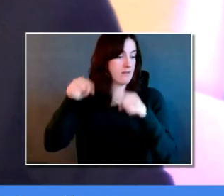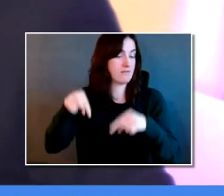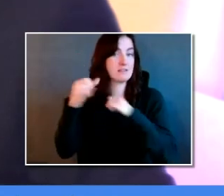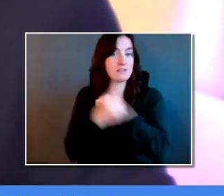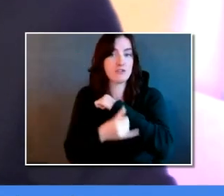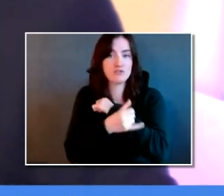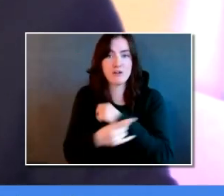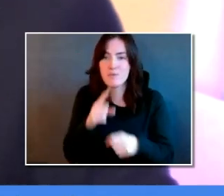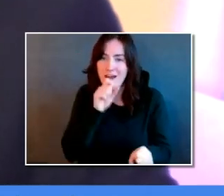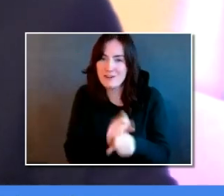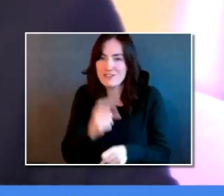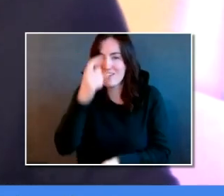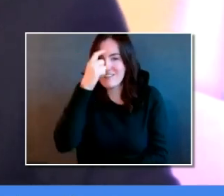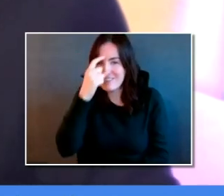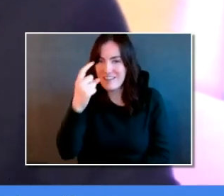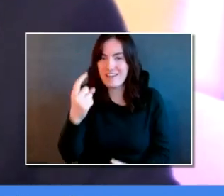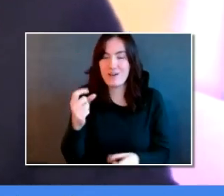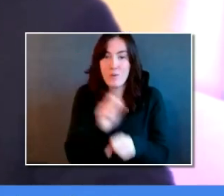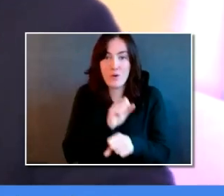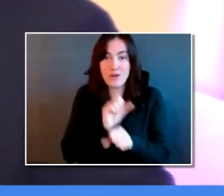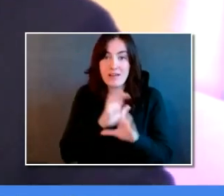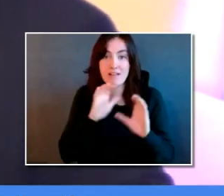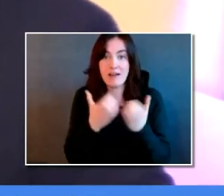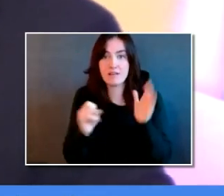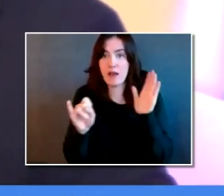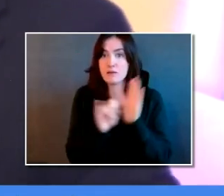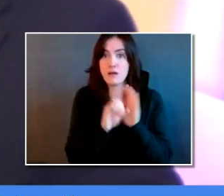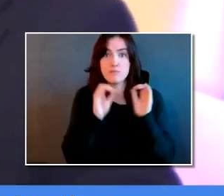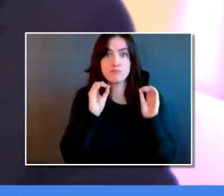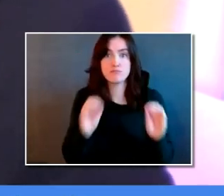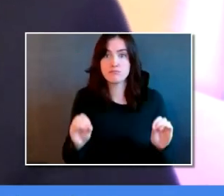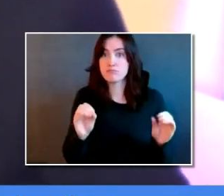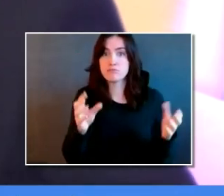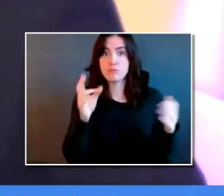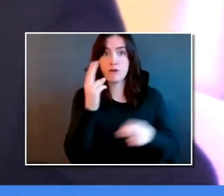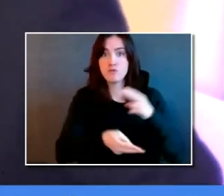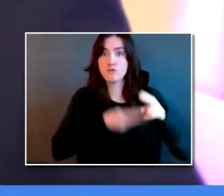are identityless avatars of universality.